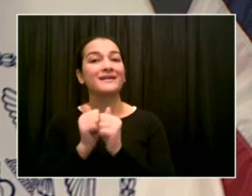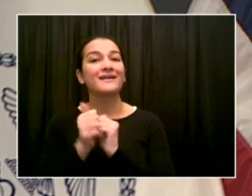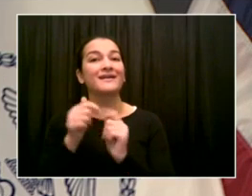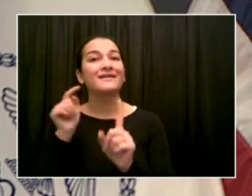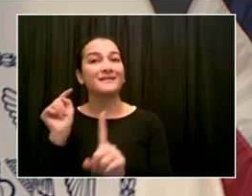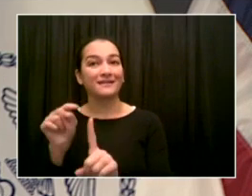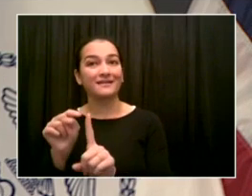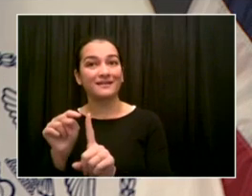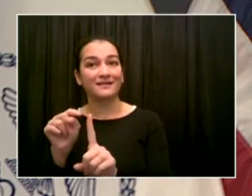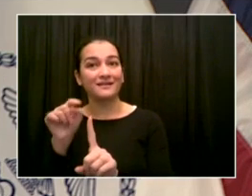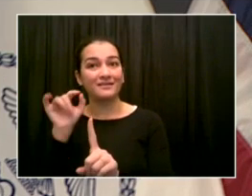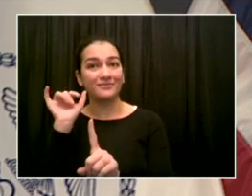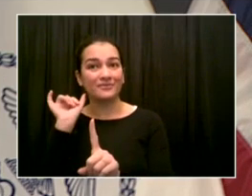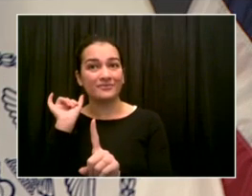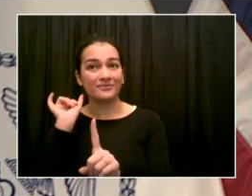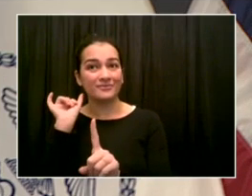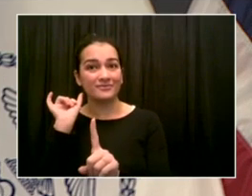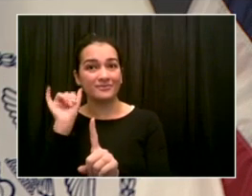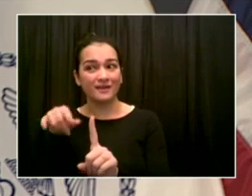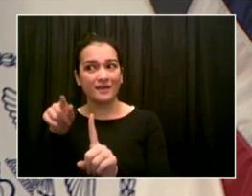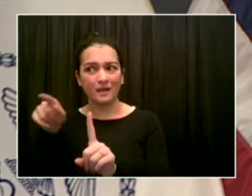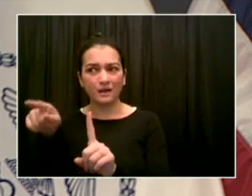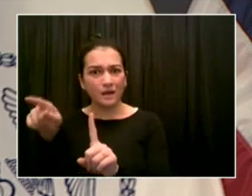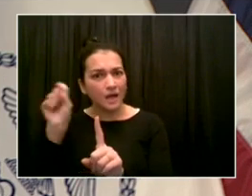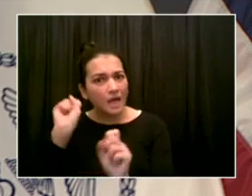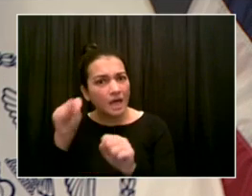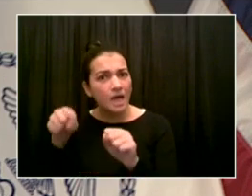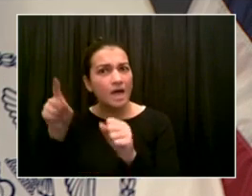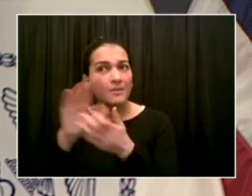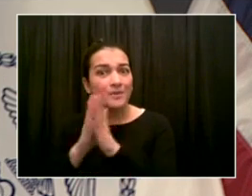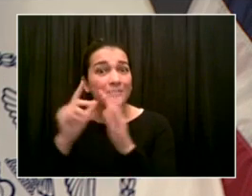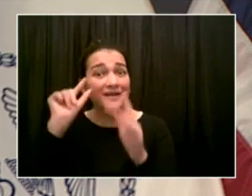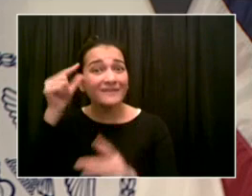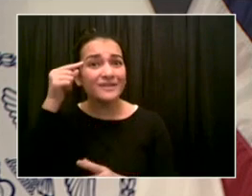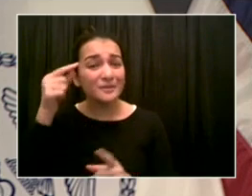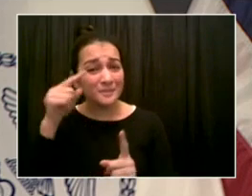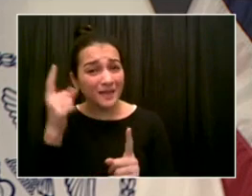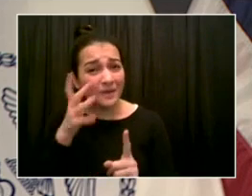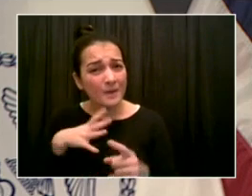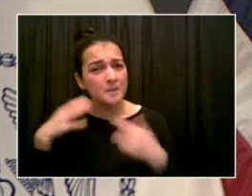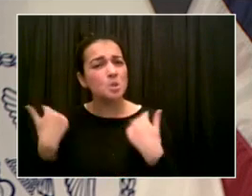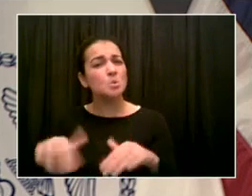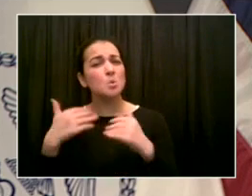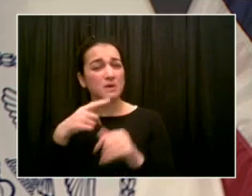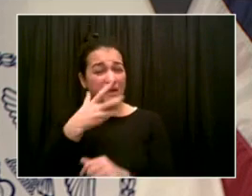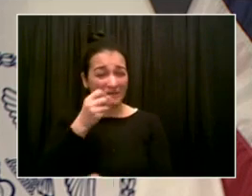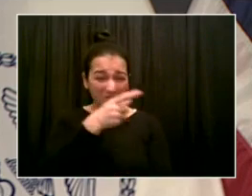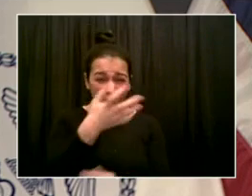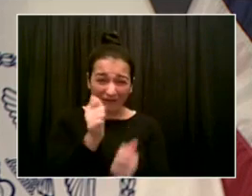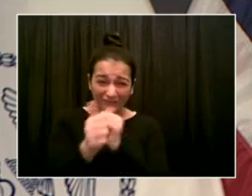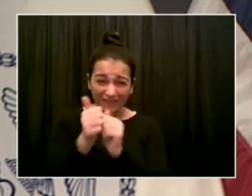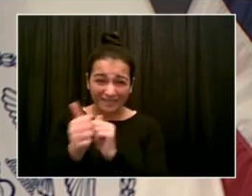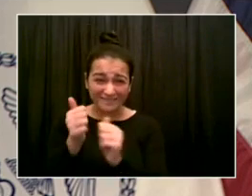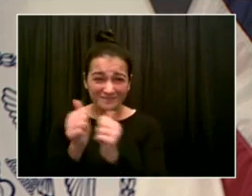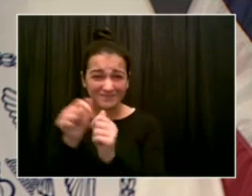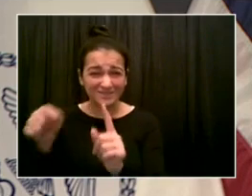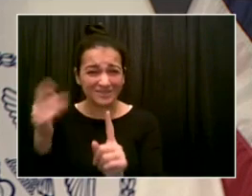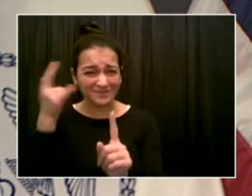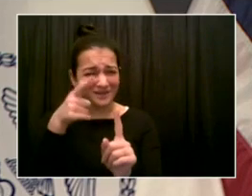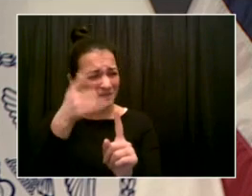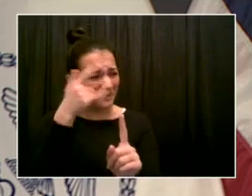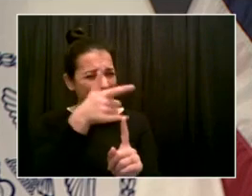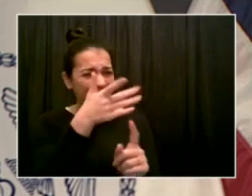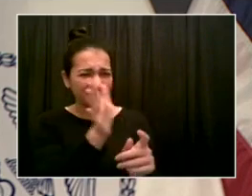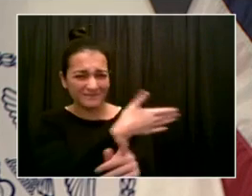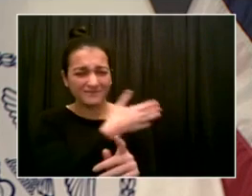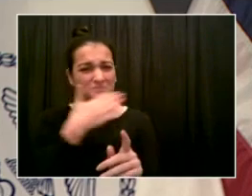in the world, and I wouldn't be sitting here if I ever listened to polls. I mean it. In the beginning, when I ran for public